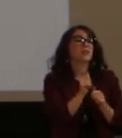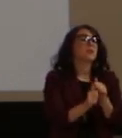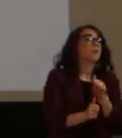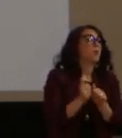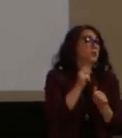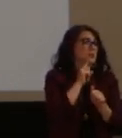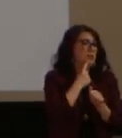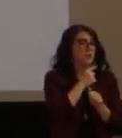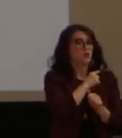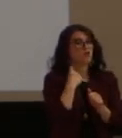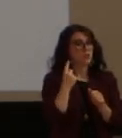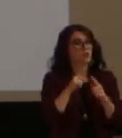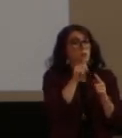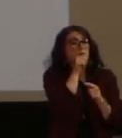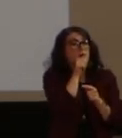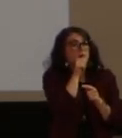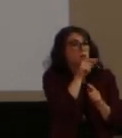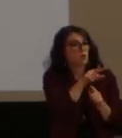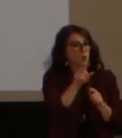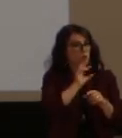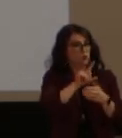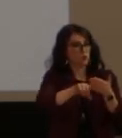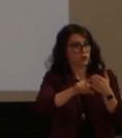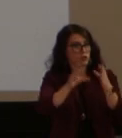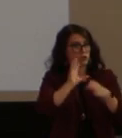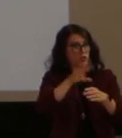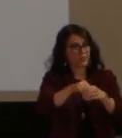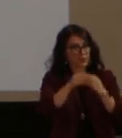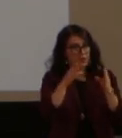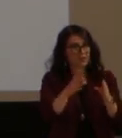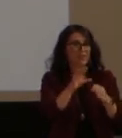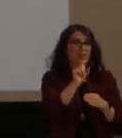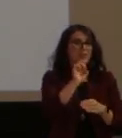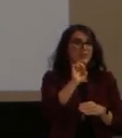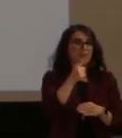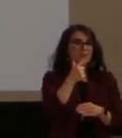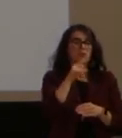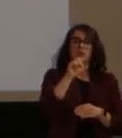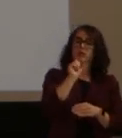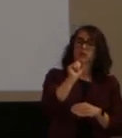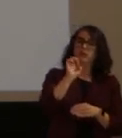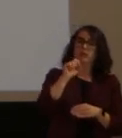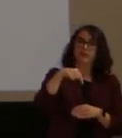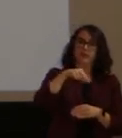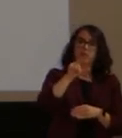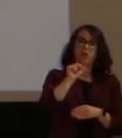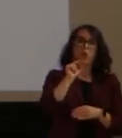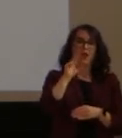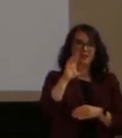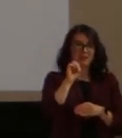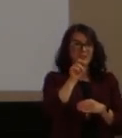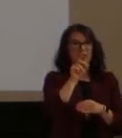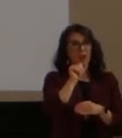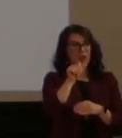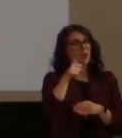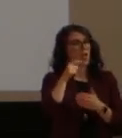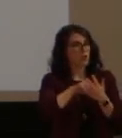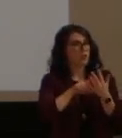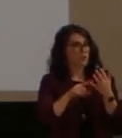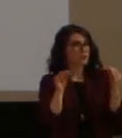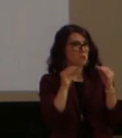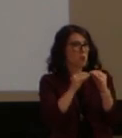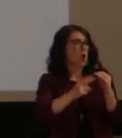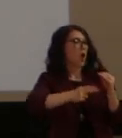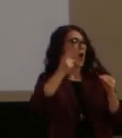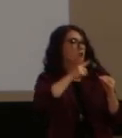risk to privacy of research participants. Things like sequence data lives here, as well as clinical notes and narrative data.